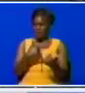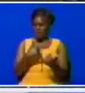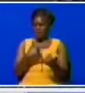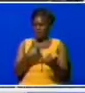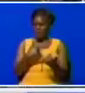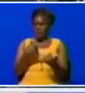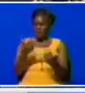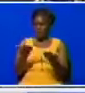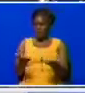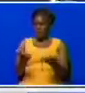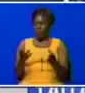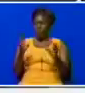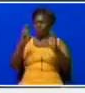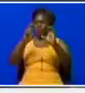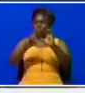now joined